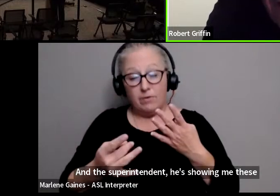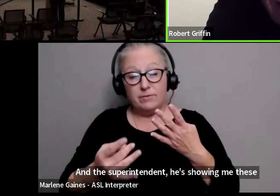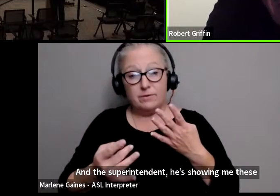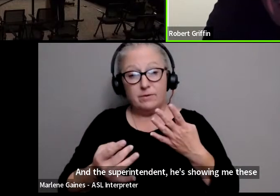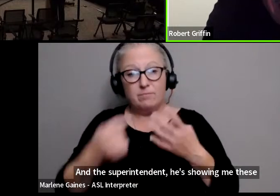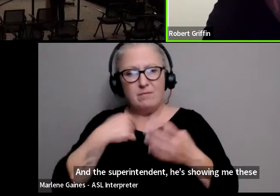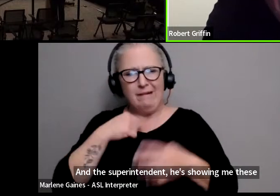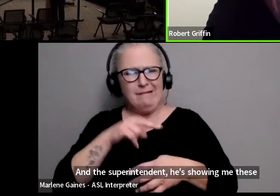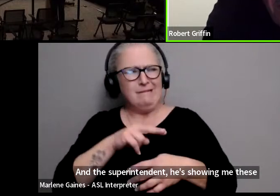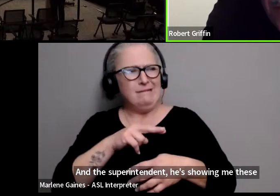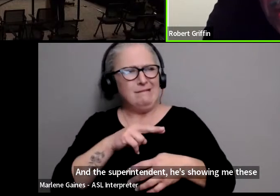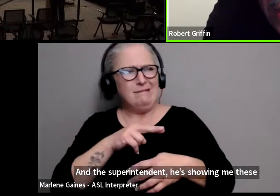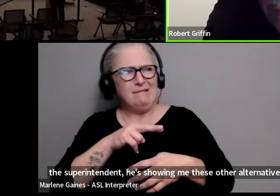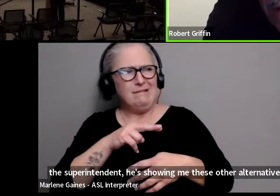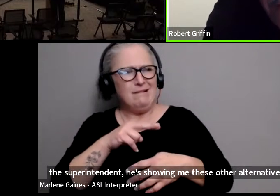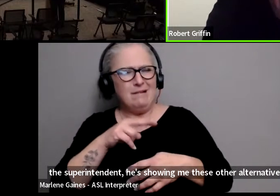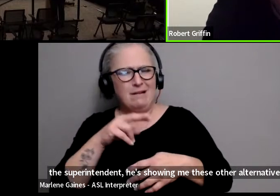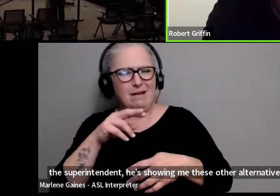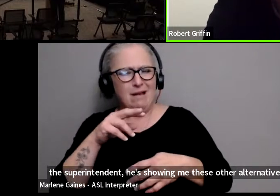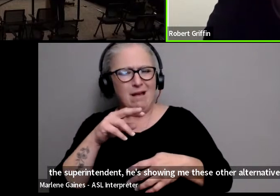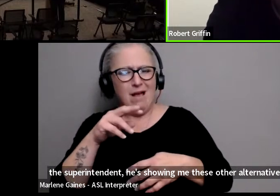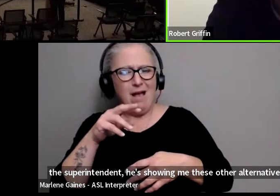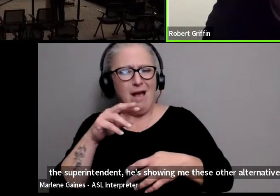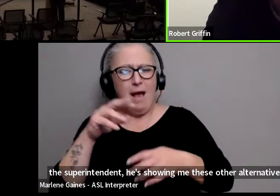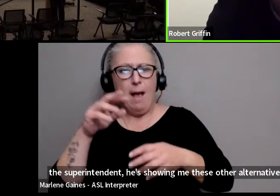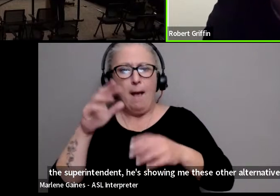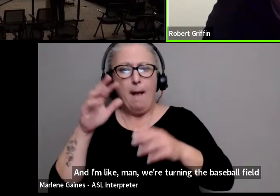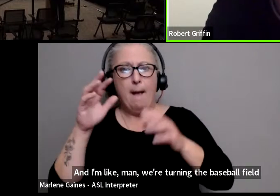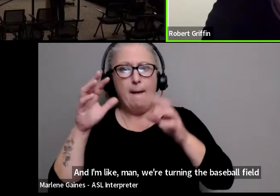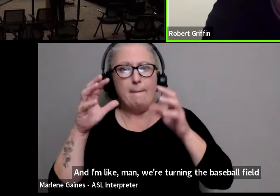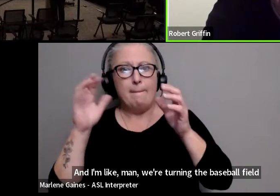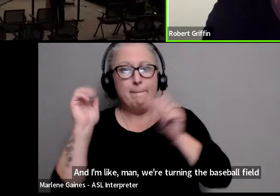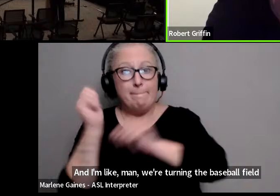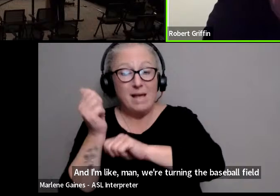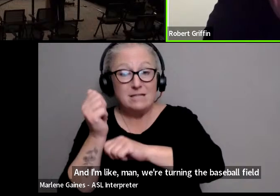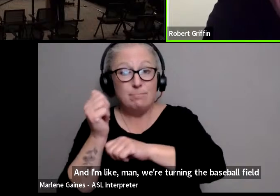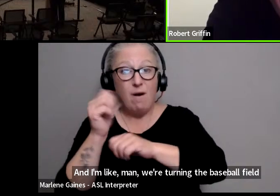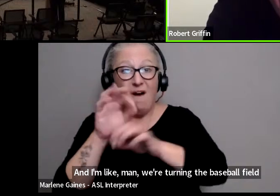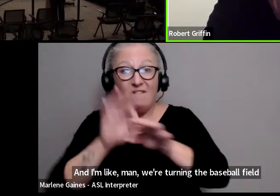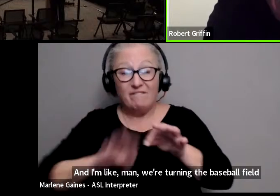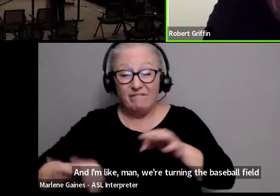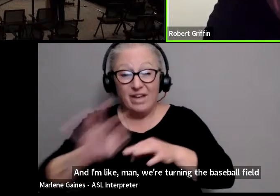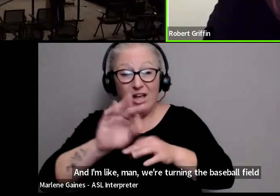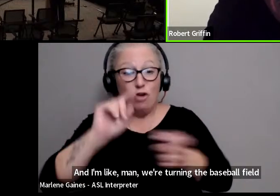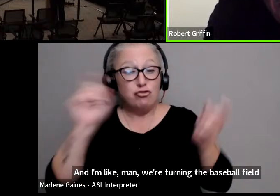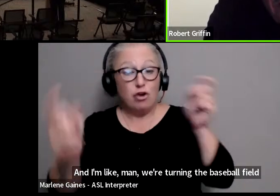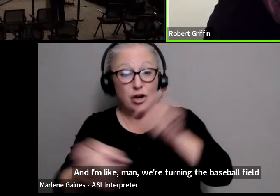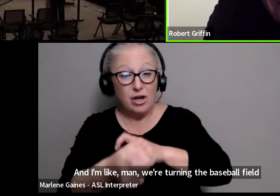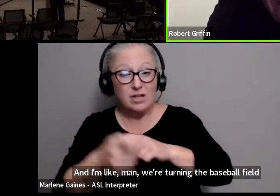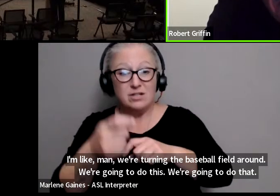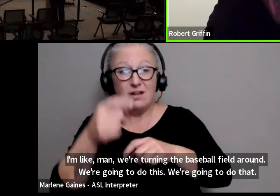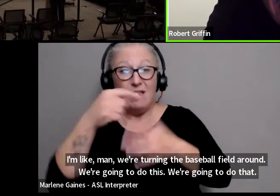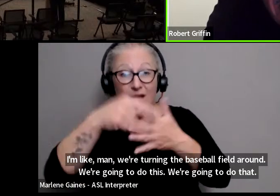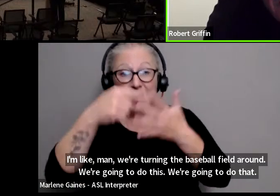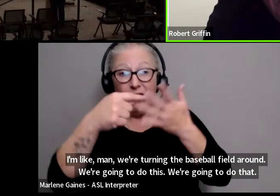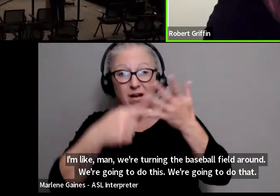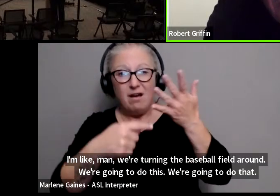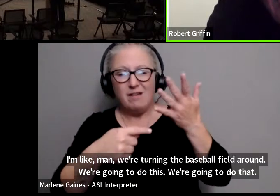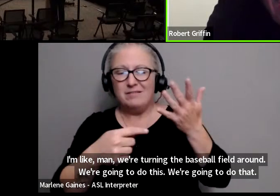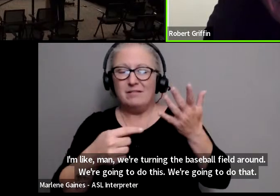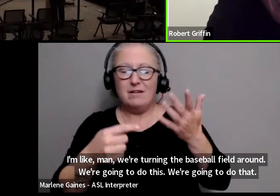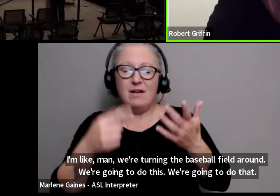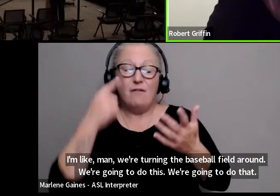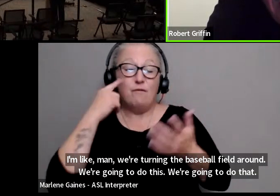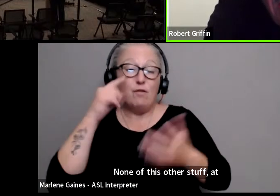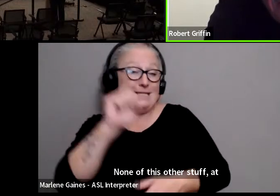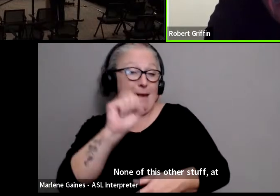And I'm like, man, we're turning the baseball field around. We're going to do this. We're going to do that. None of this other stuff, at least on the